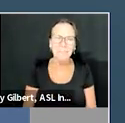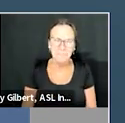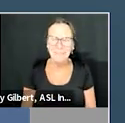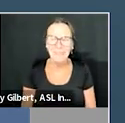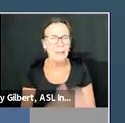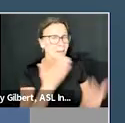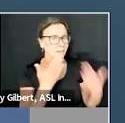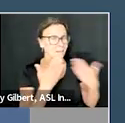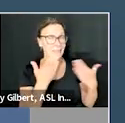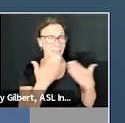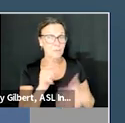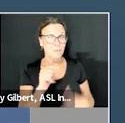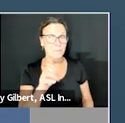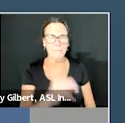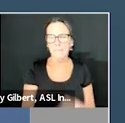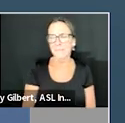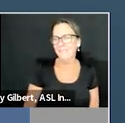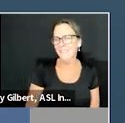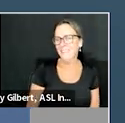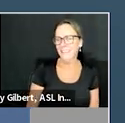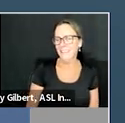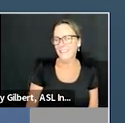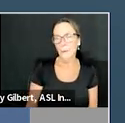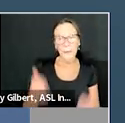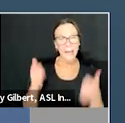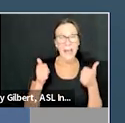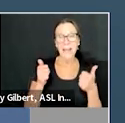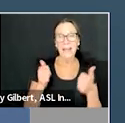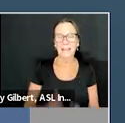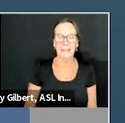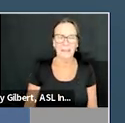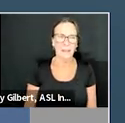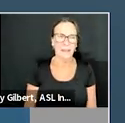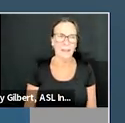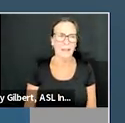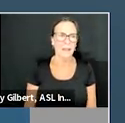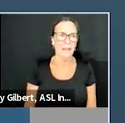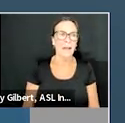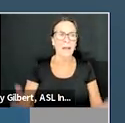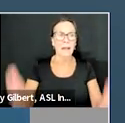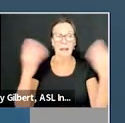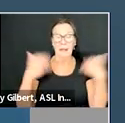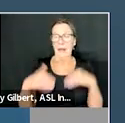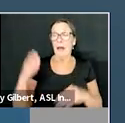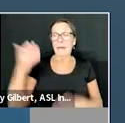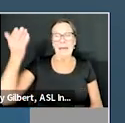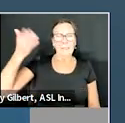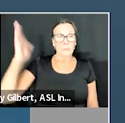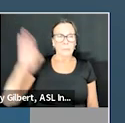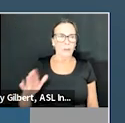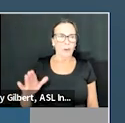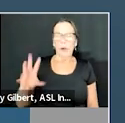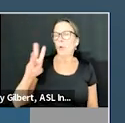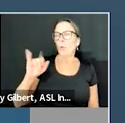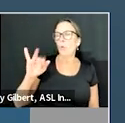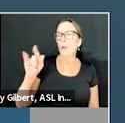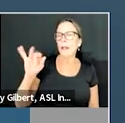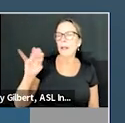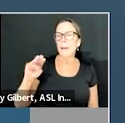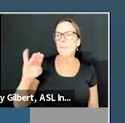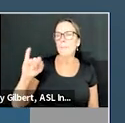you so much, Tom. Okay. Okay. Moving on to our next speaker, William Joyce, the